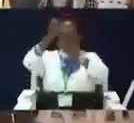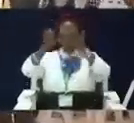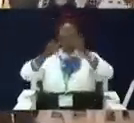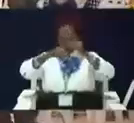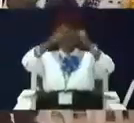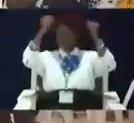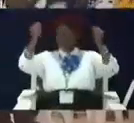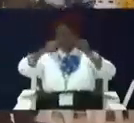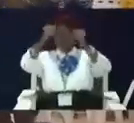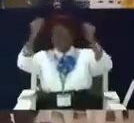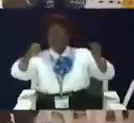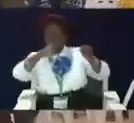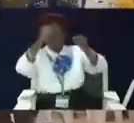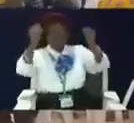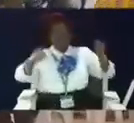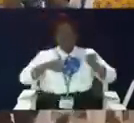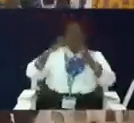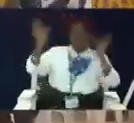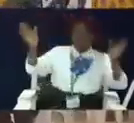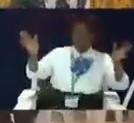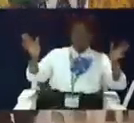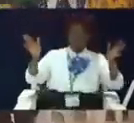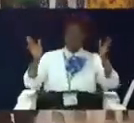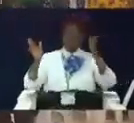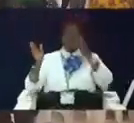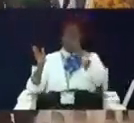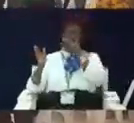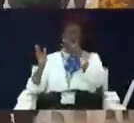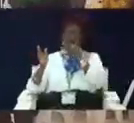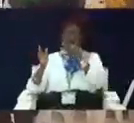ki hallelujah.